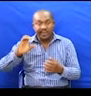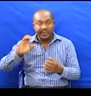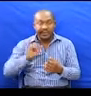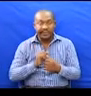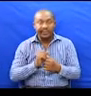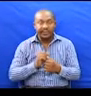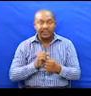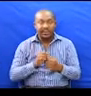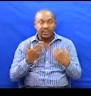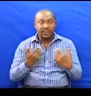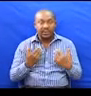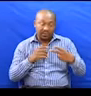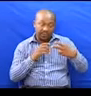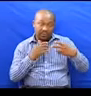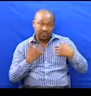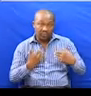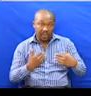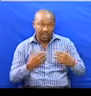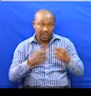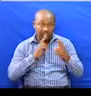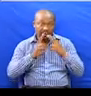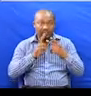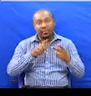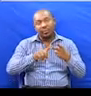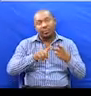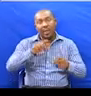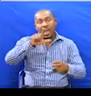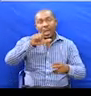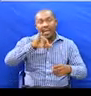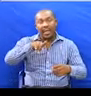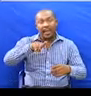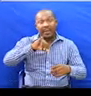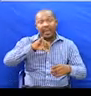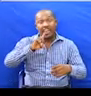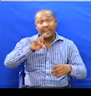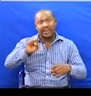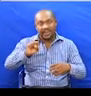food substance, that is lipid. That is lipids.